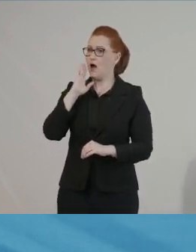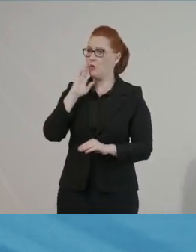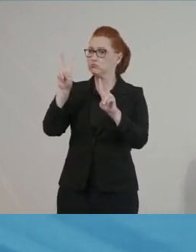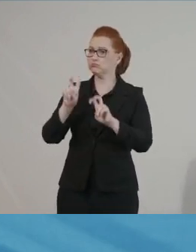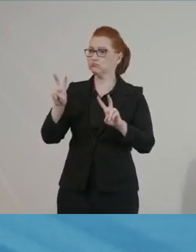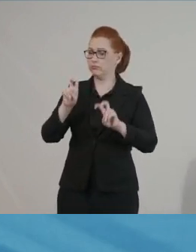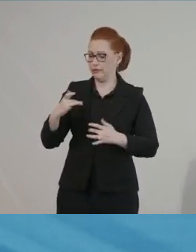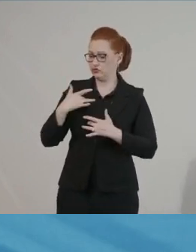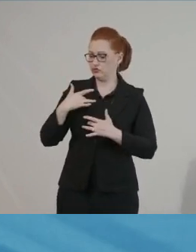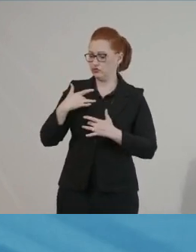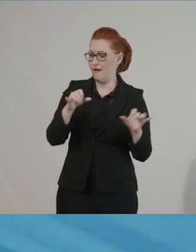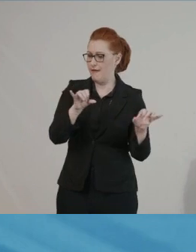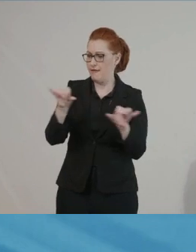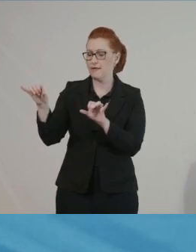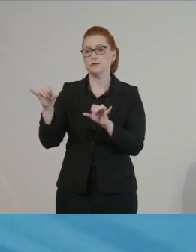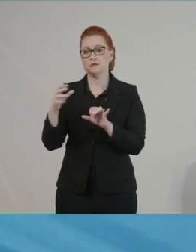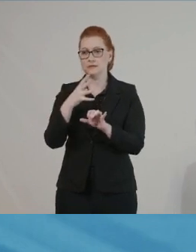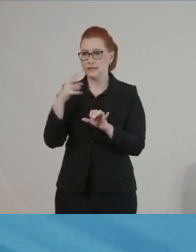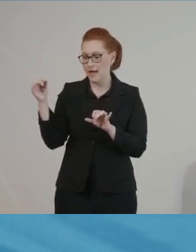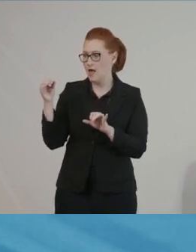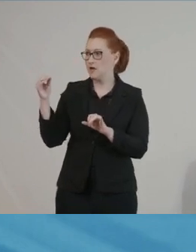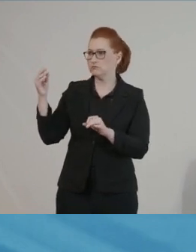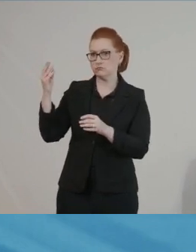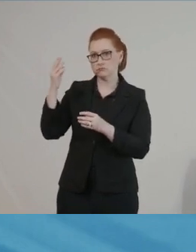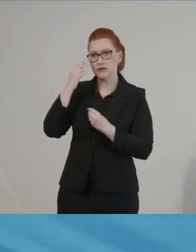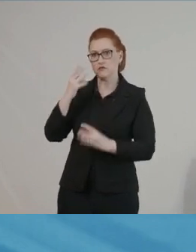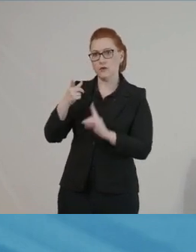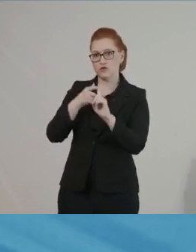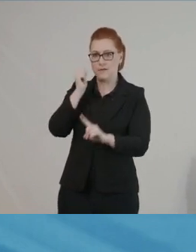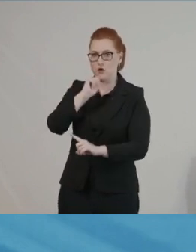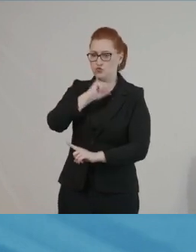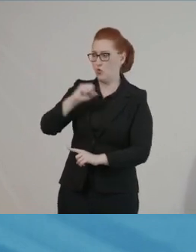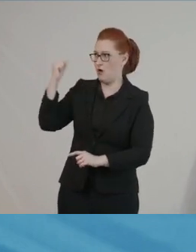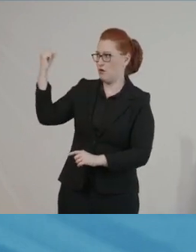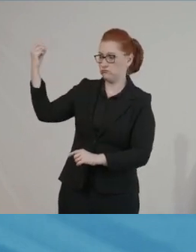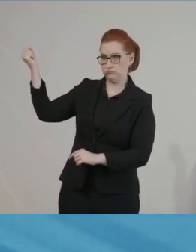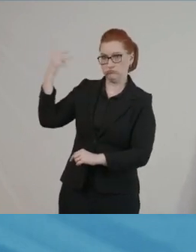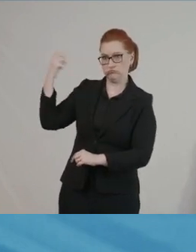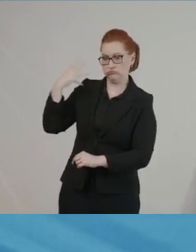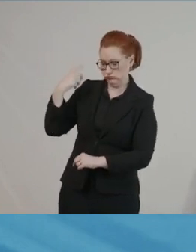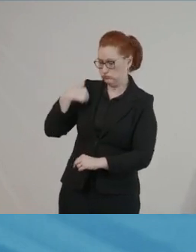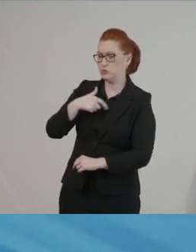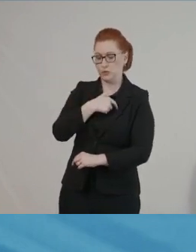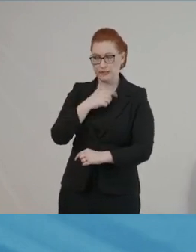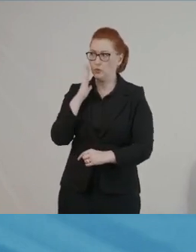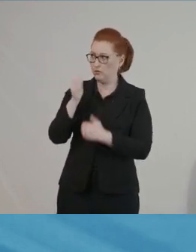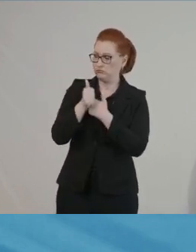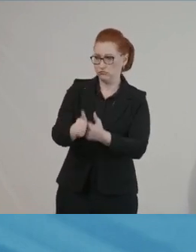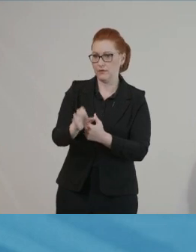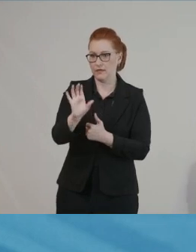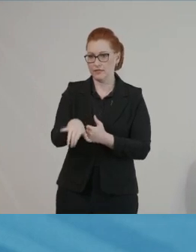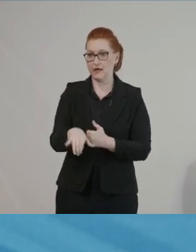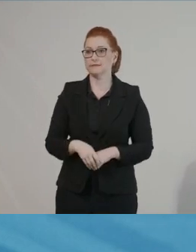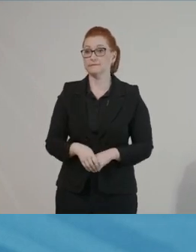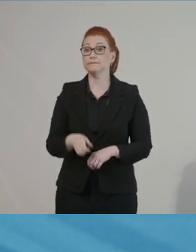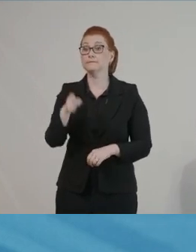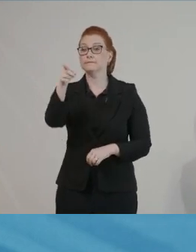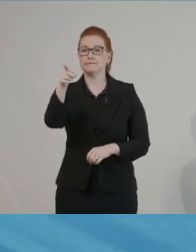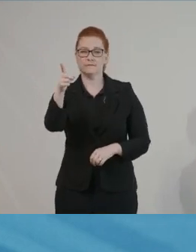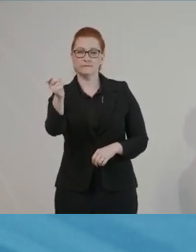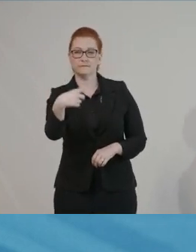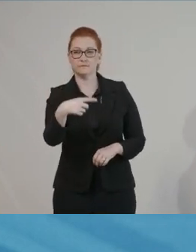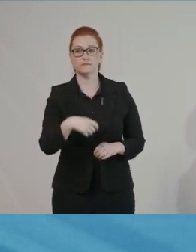Dr. Christ. Go ahead, Stephanie. So Arizona ranks one of the worst in the country in terms of per capita public health funding.